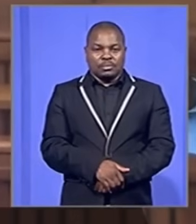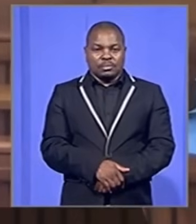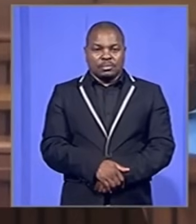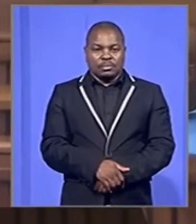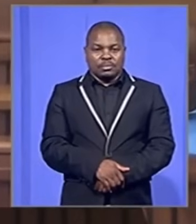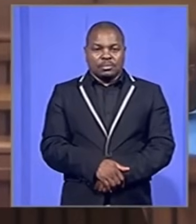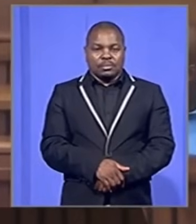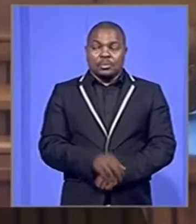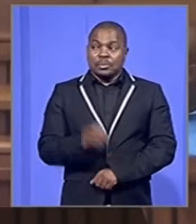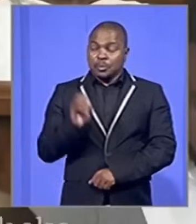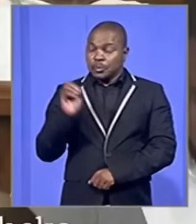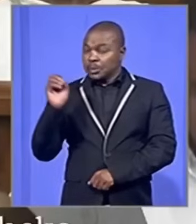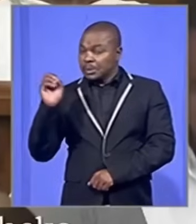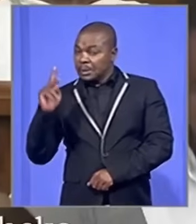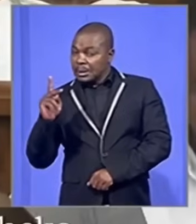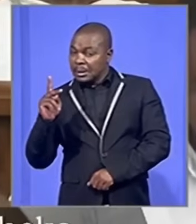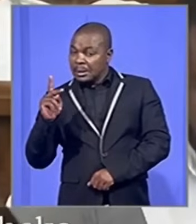Okay.